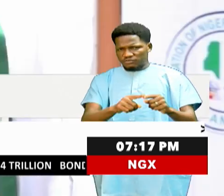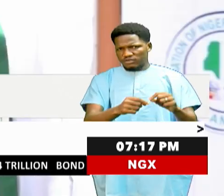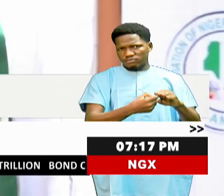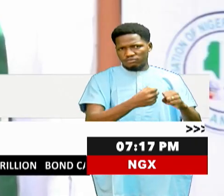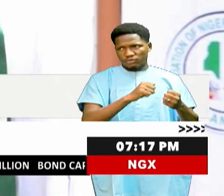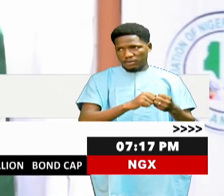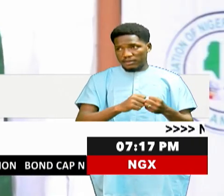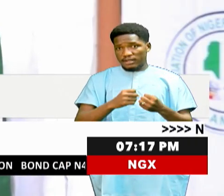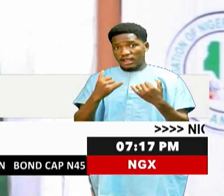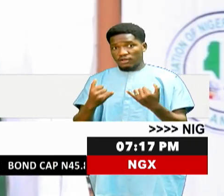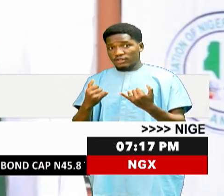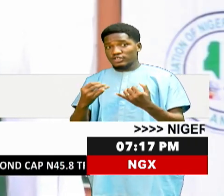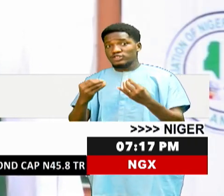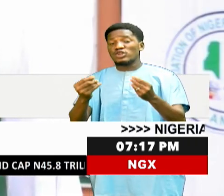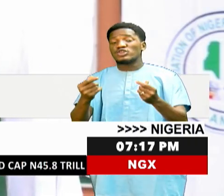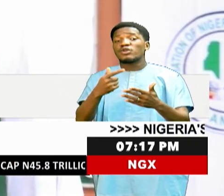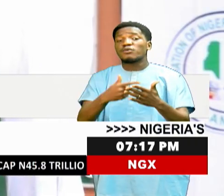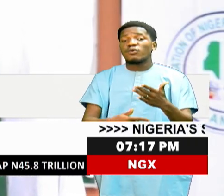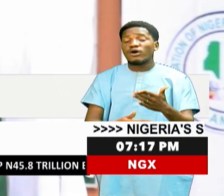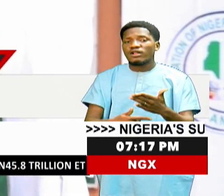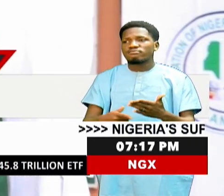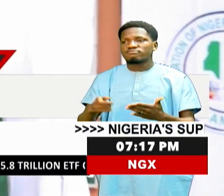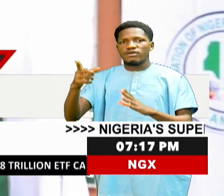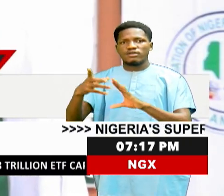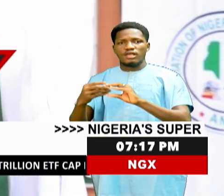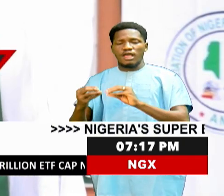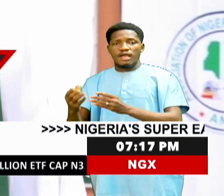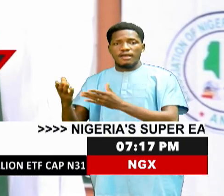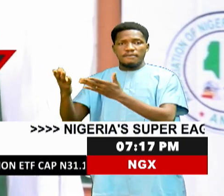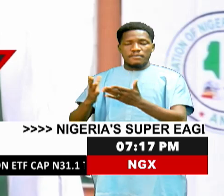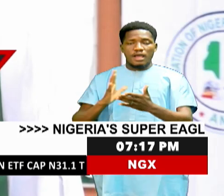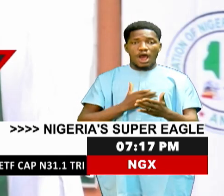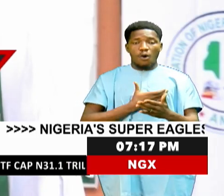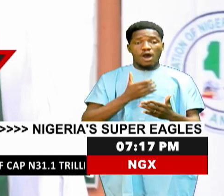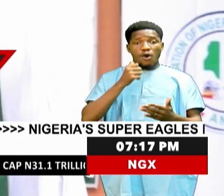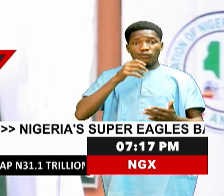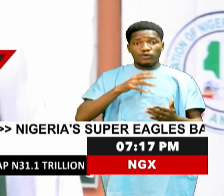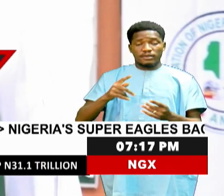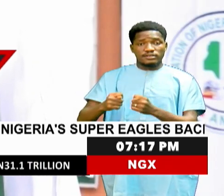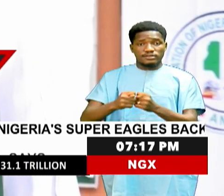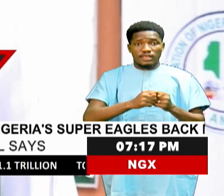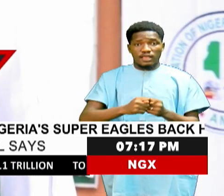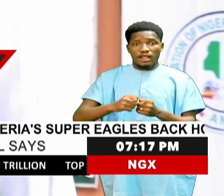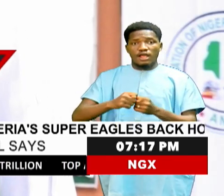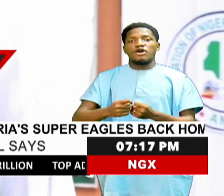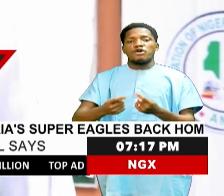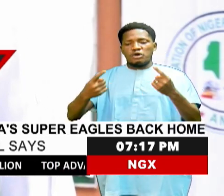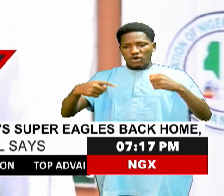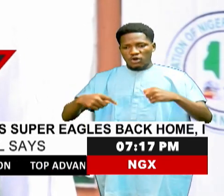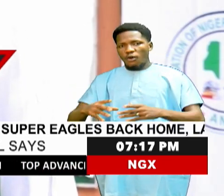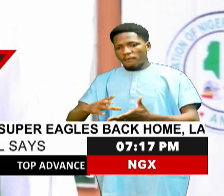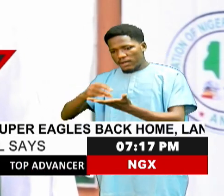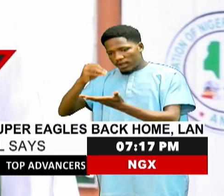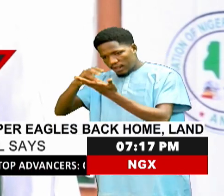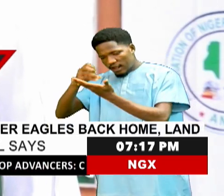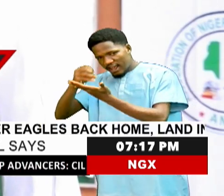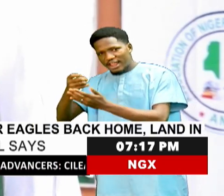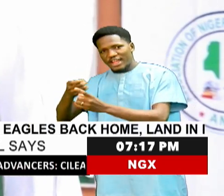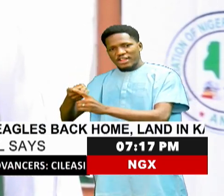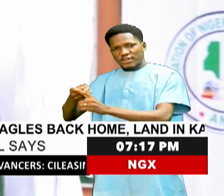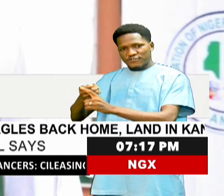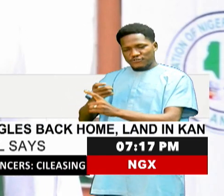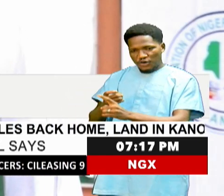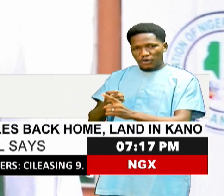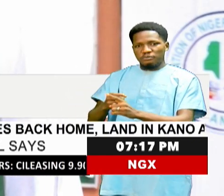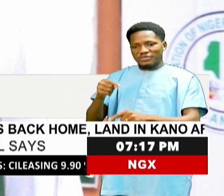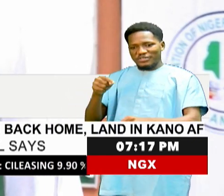antidote. And also to bring our female together to come and learn from the feet of